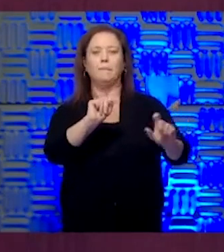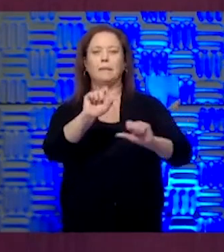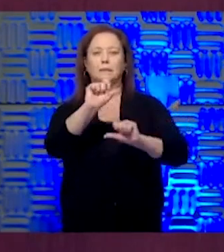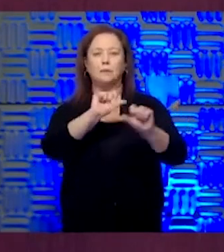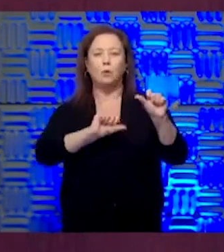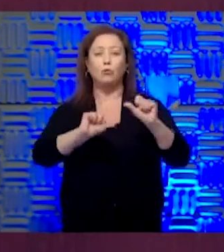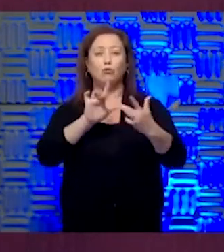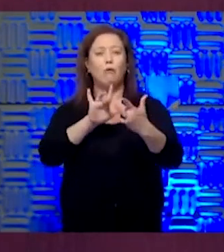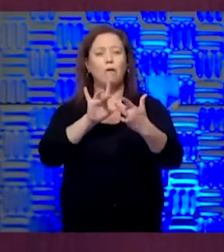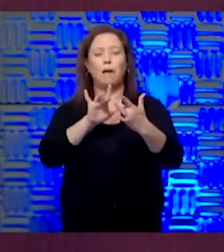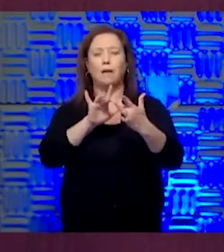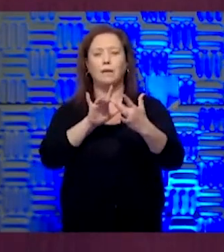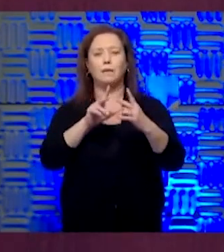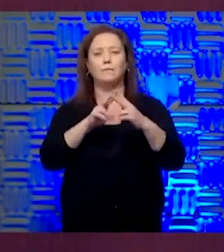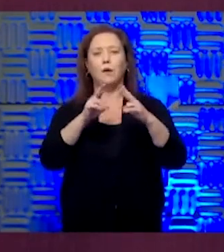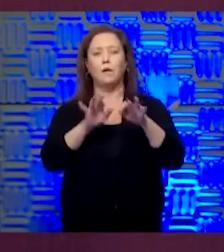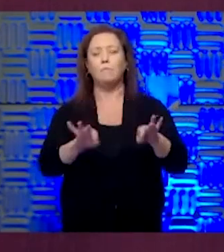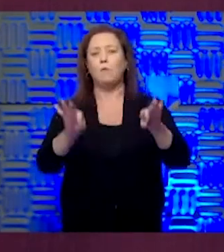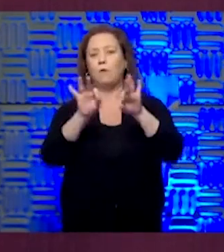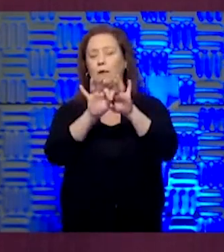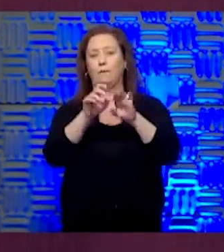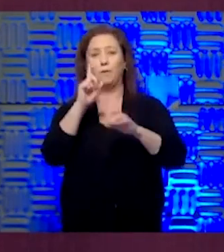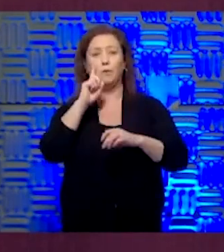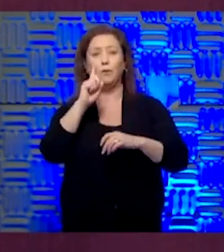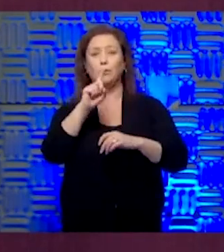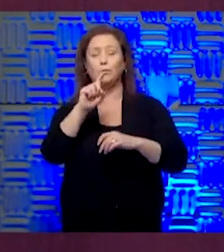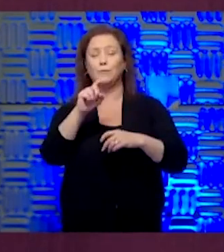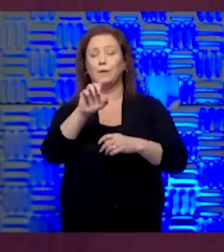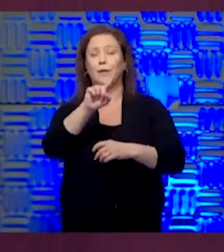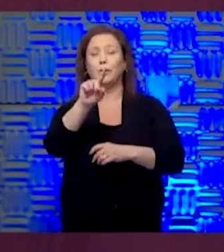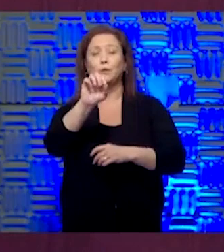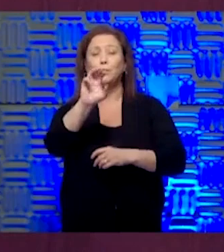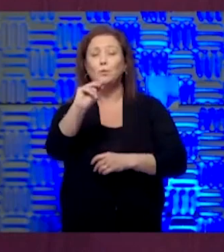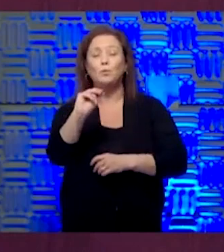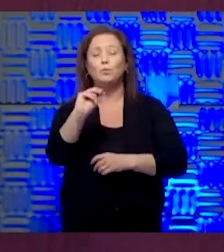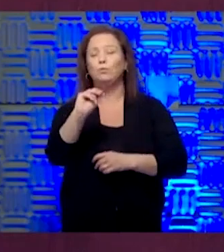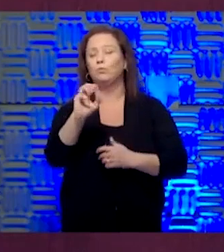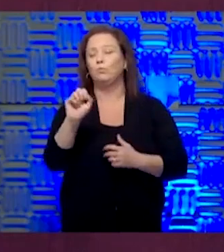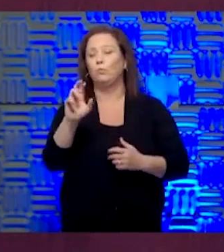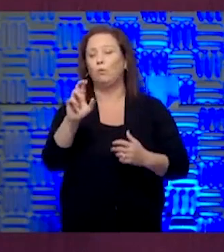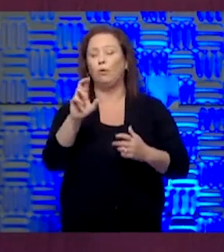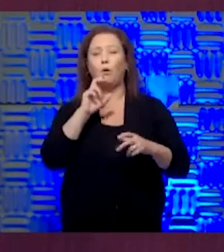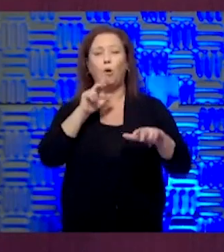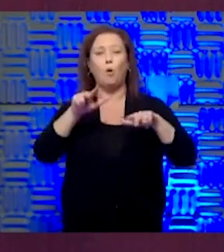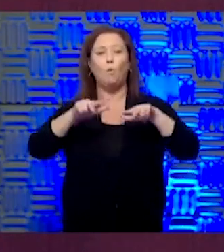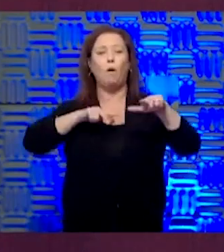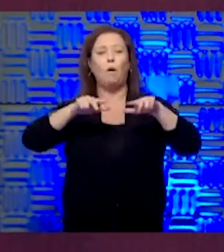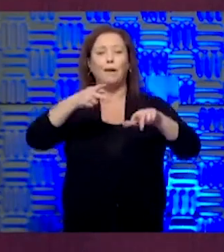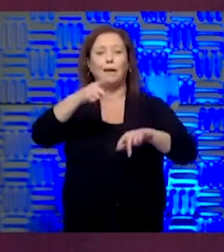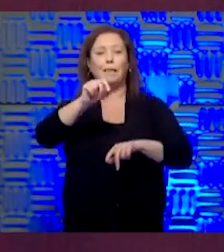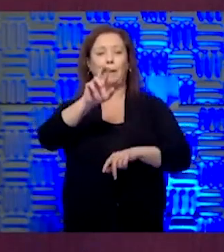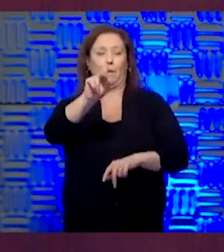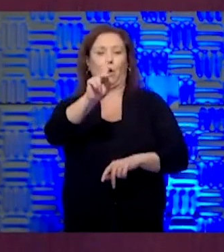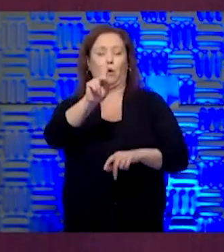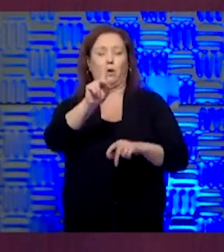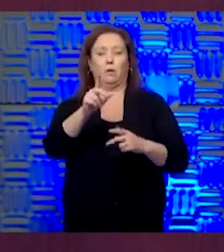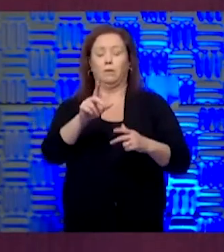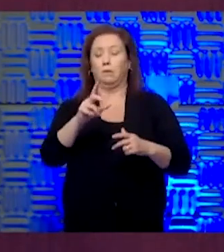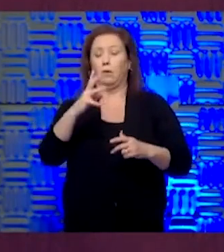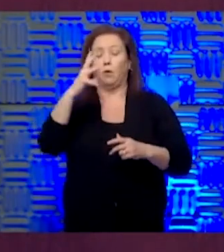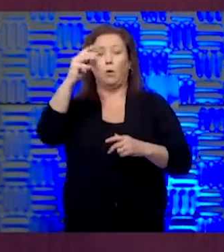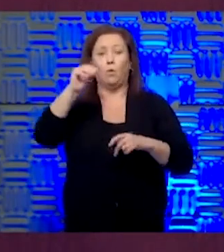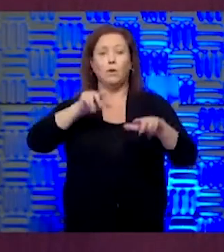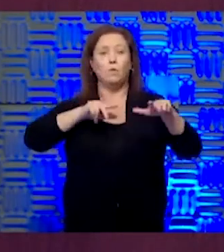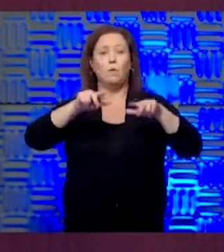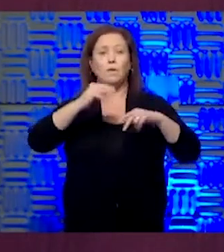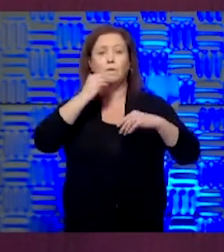important. Whether that is using a digital platform and Zooming your family, or if it's going for a walk in the park, or it's going to even just walking